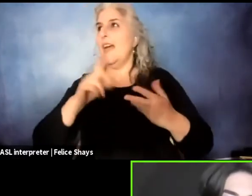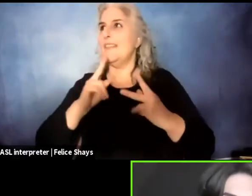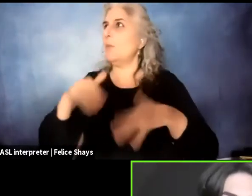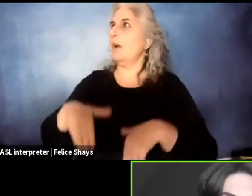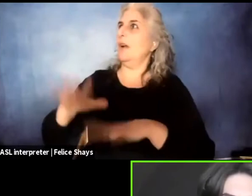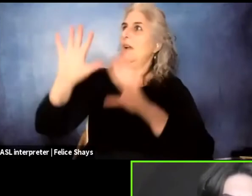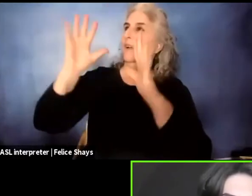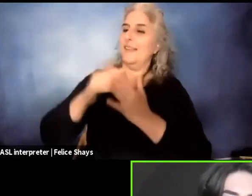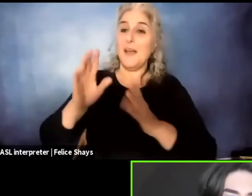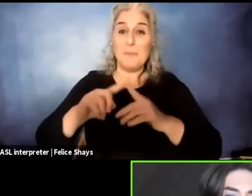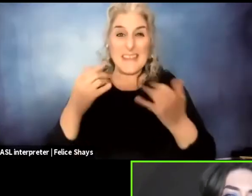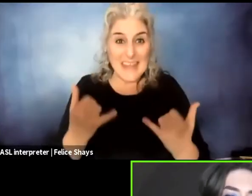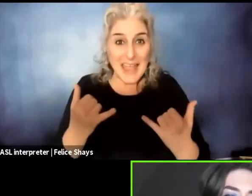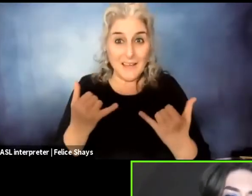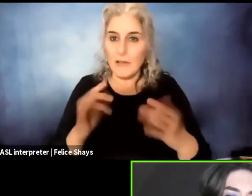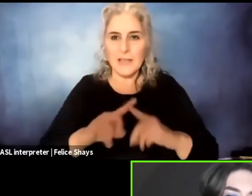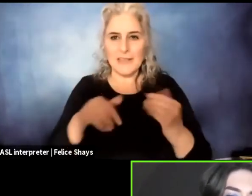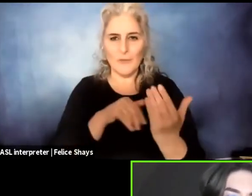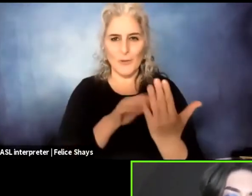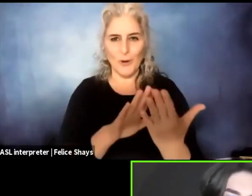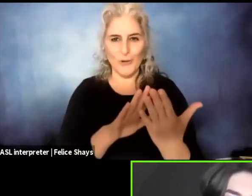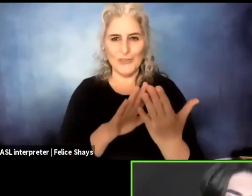new, exciting space where